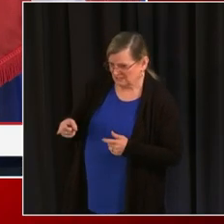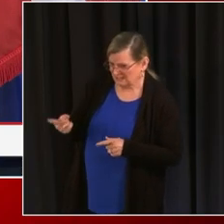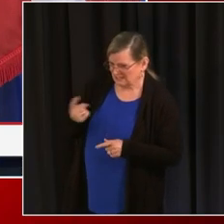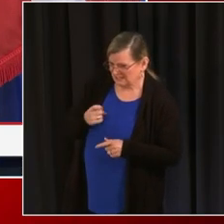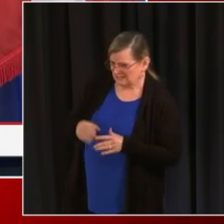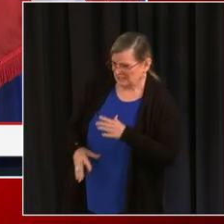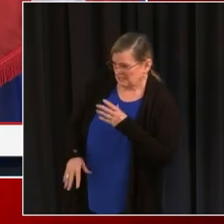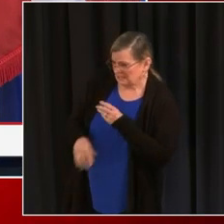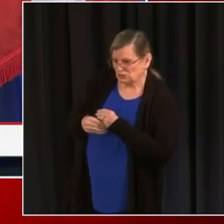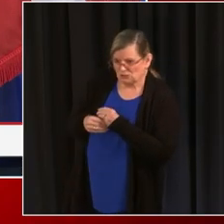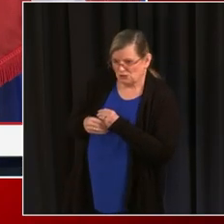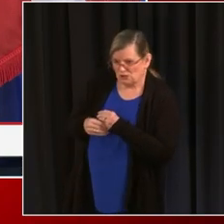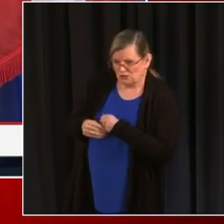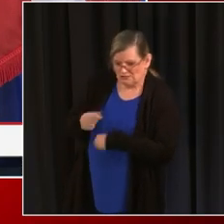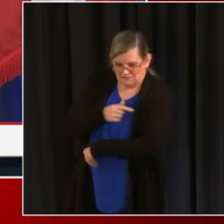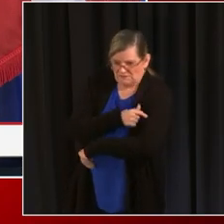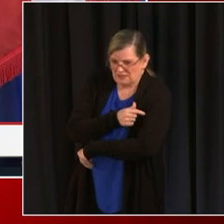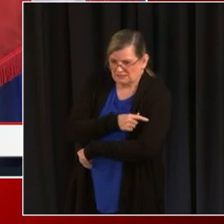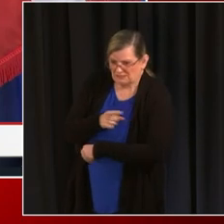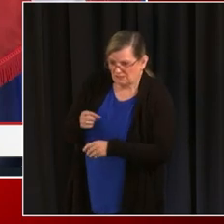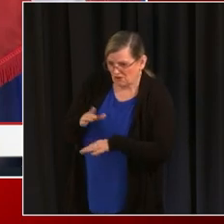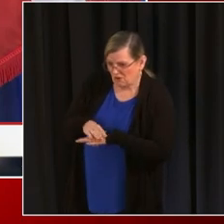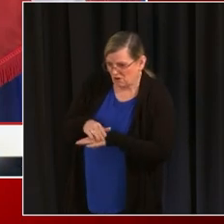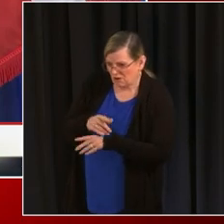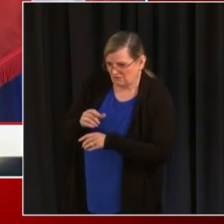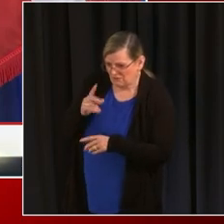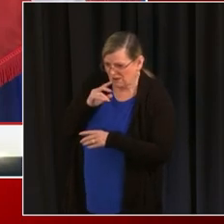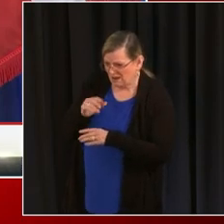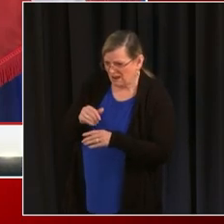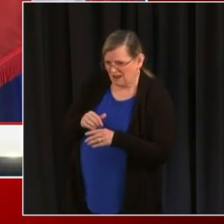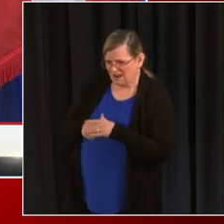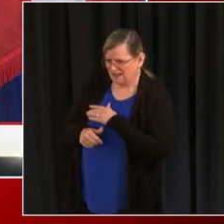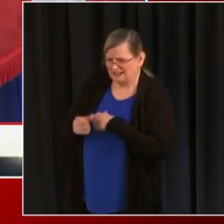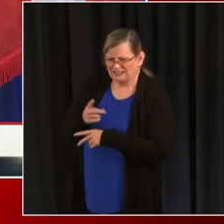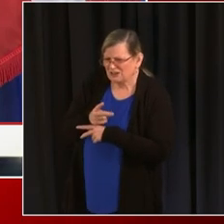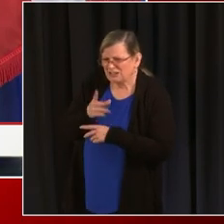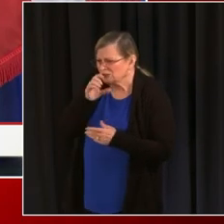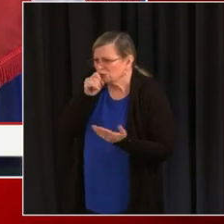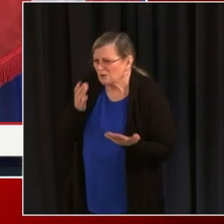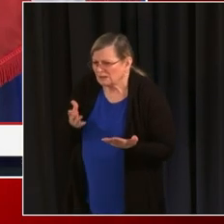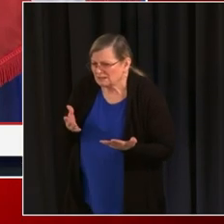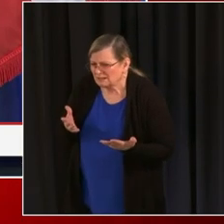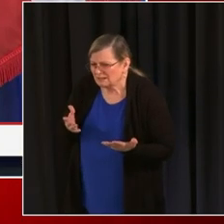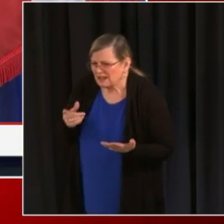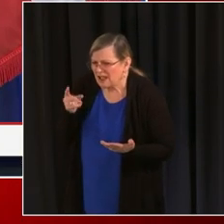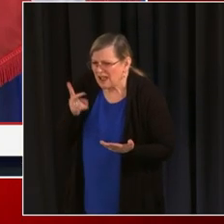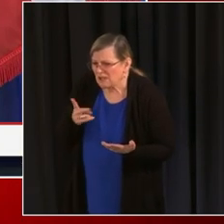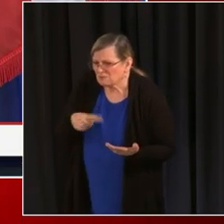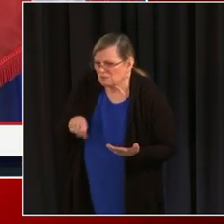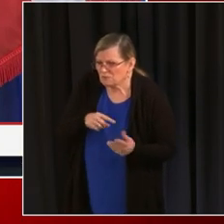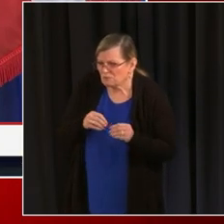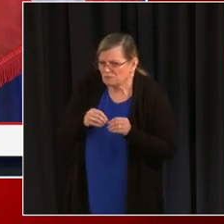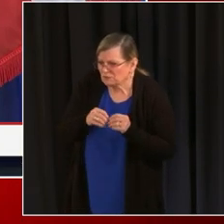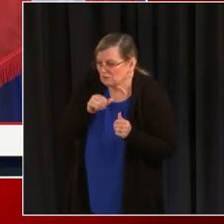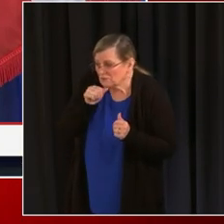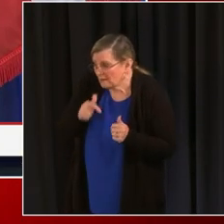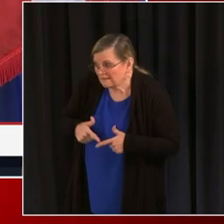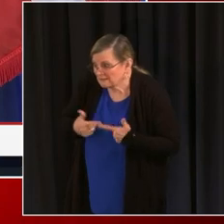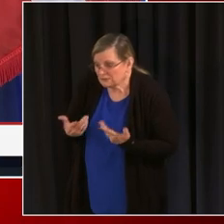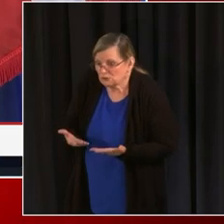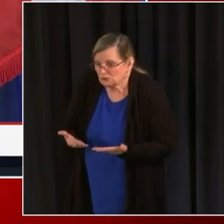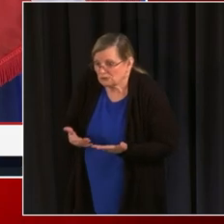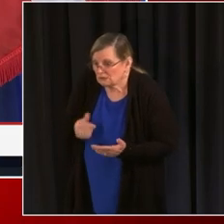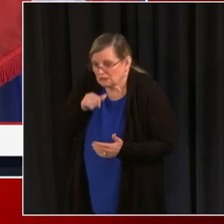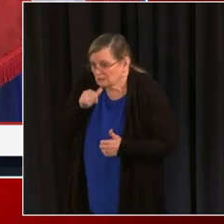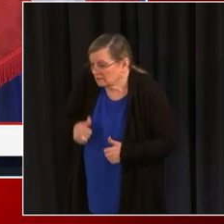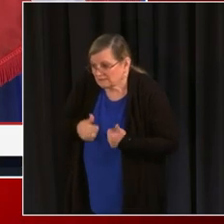this additional vaccine for childcare workers and teachers? Well, guess what? Half of them or more don't live here. They